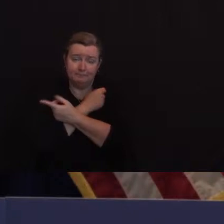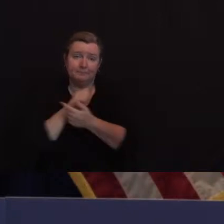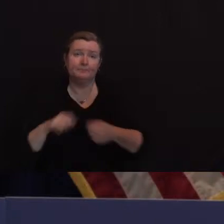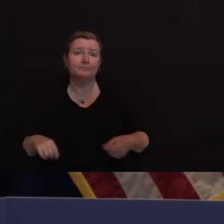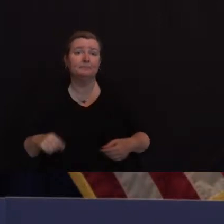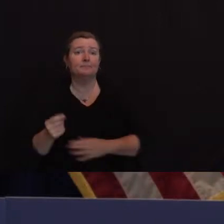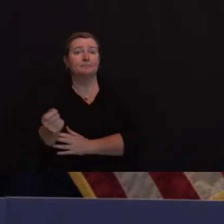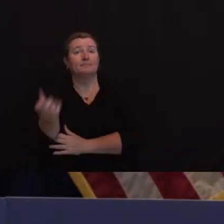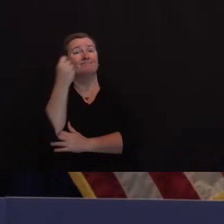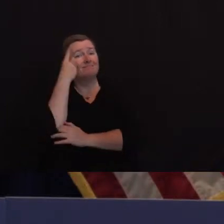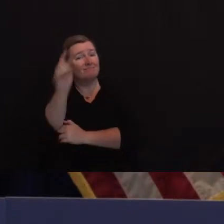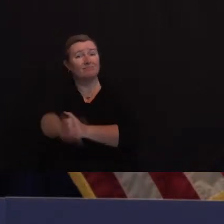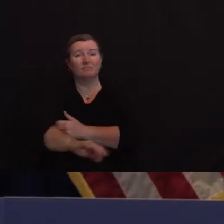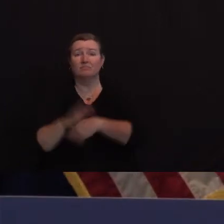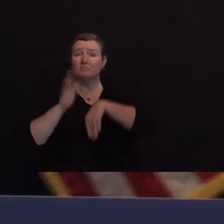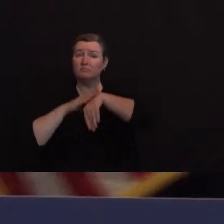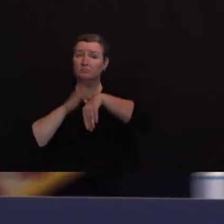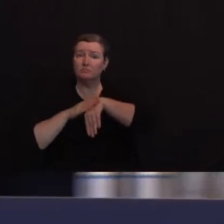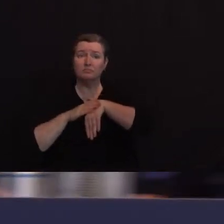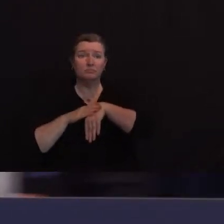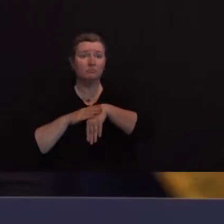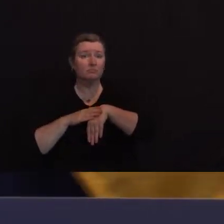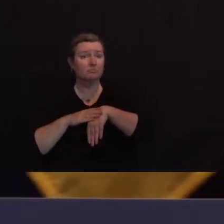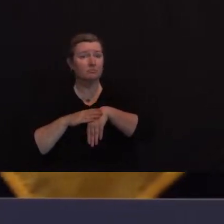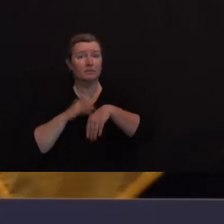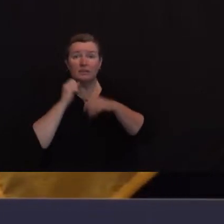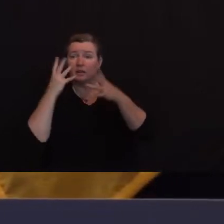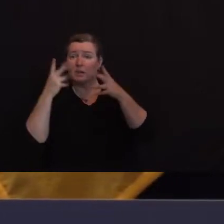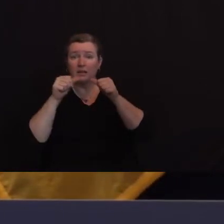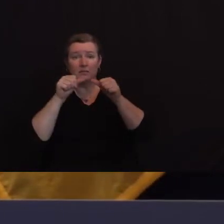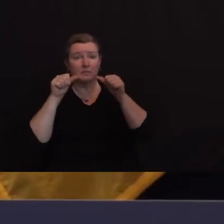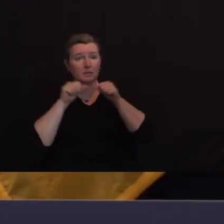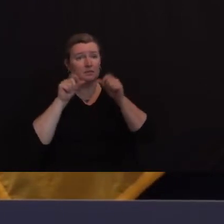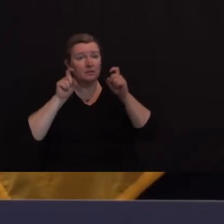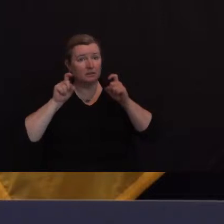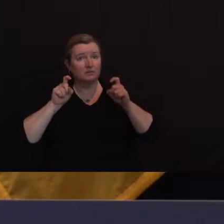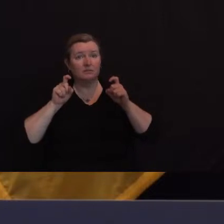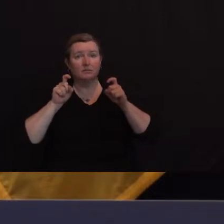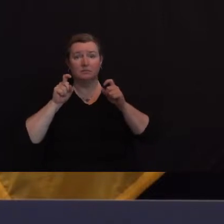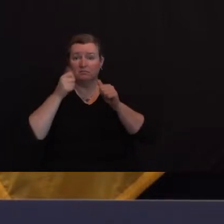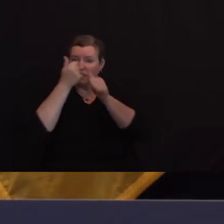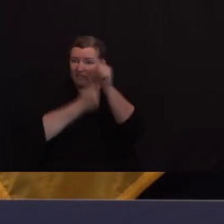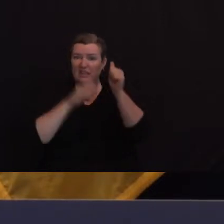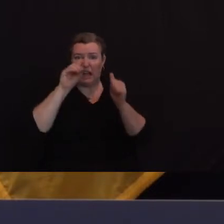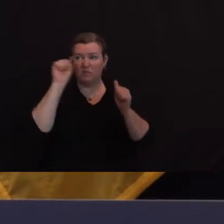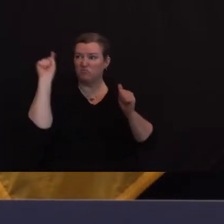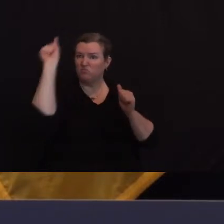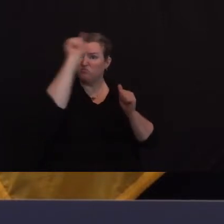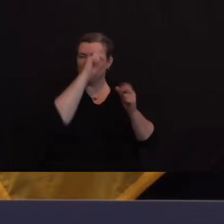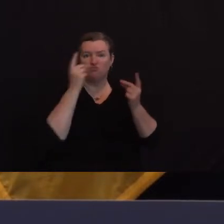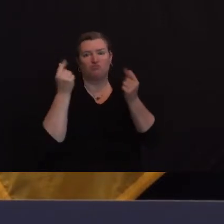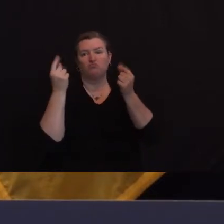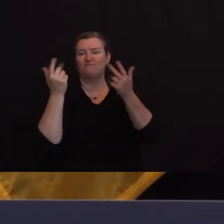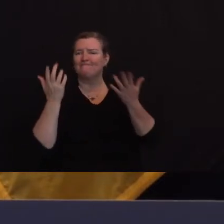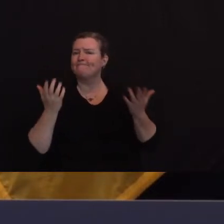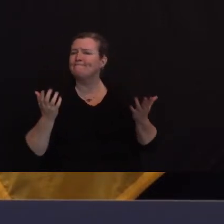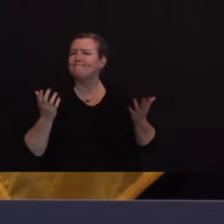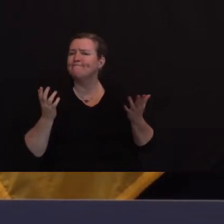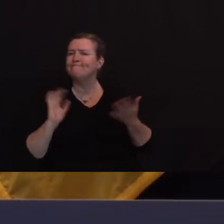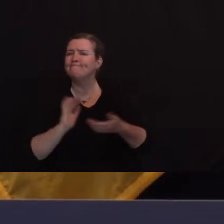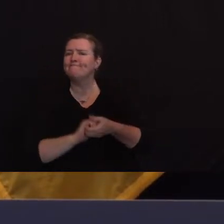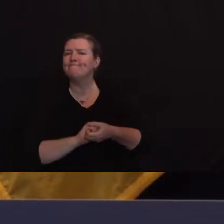that to occur. Judy, thank you. Thank you, Alex. I'm going to go back to Matt as promised or as expected. Rob weighed